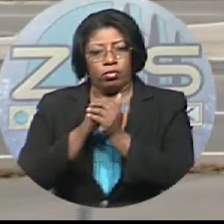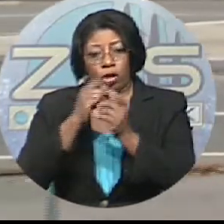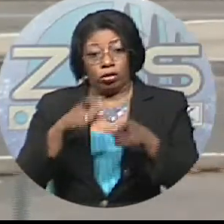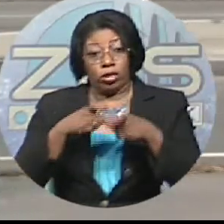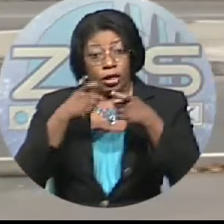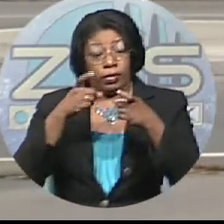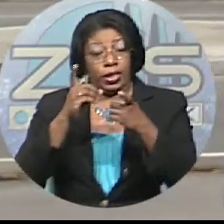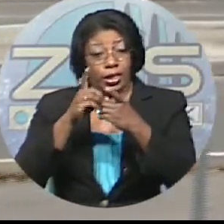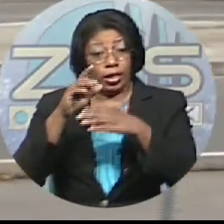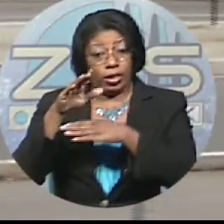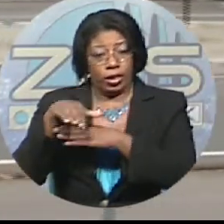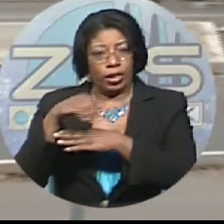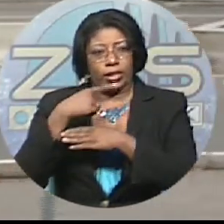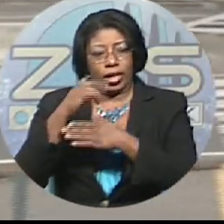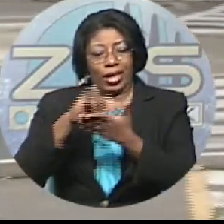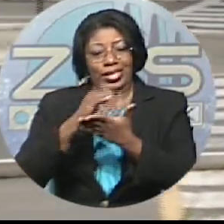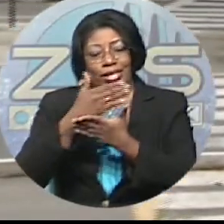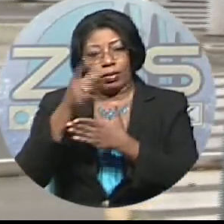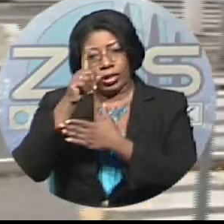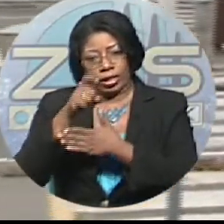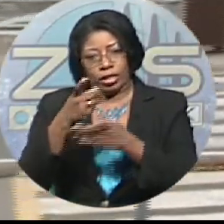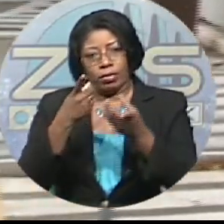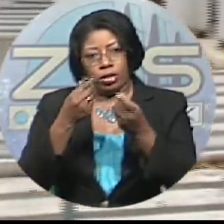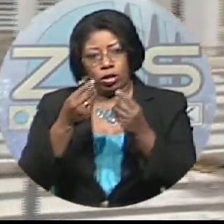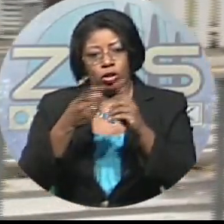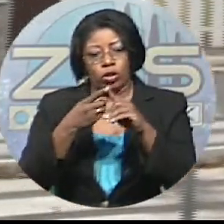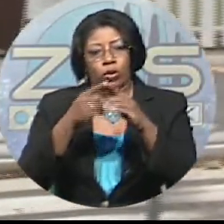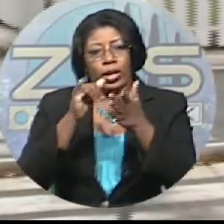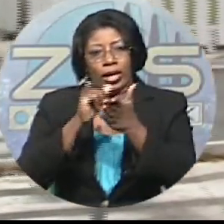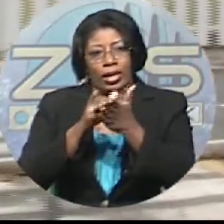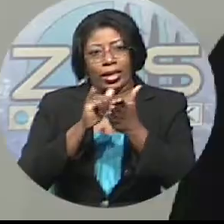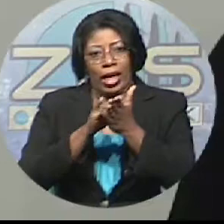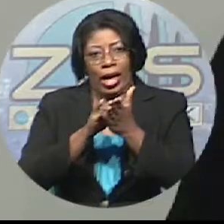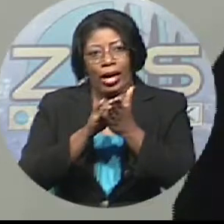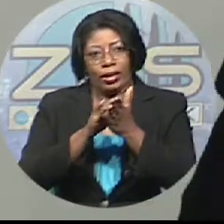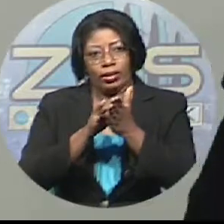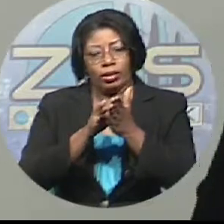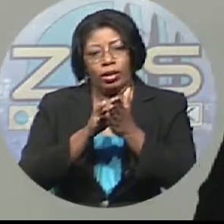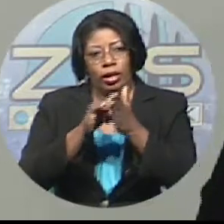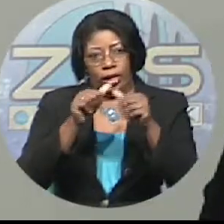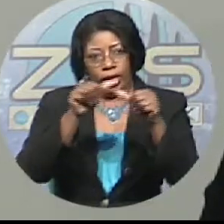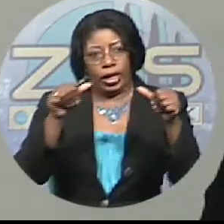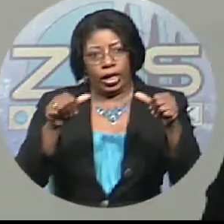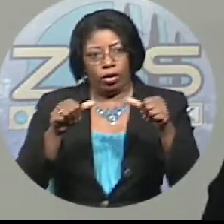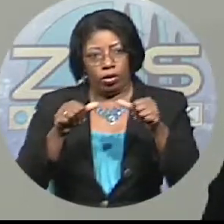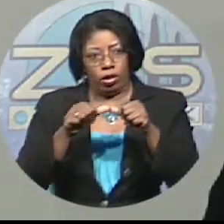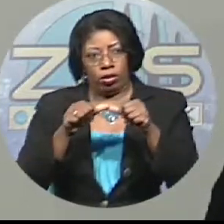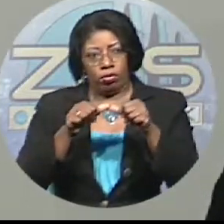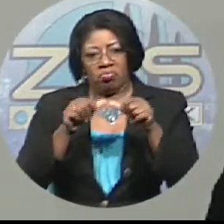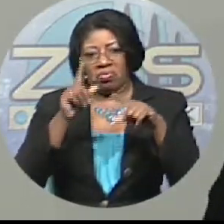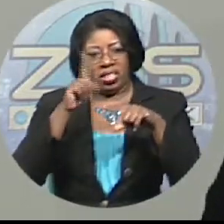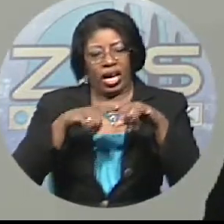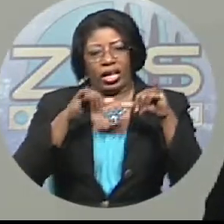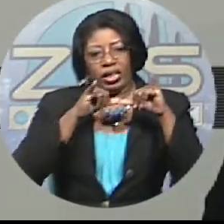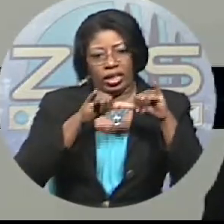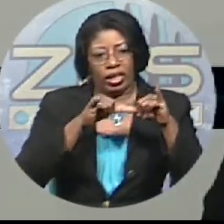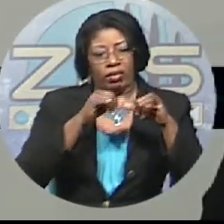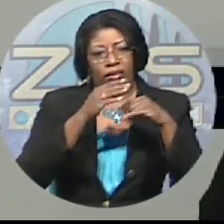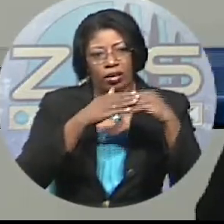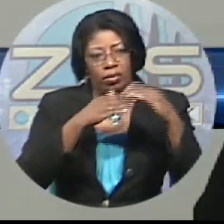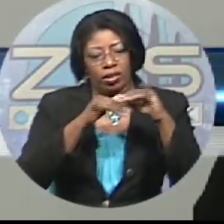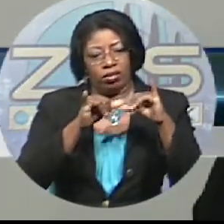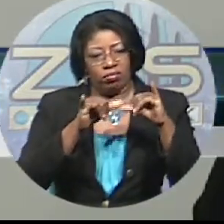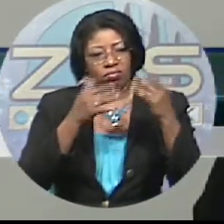that something needs to be done with the former domestic departures terminal. We know that we can't leave the structure the way it is. It has to